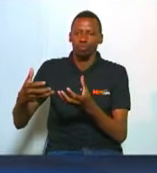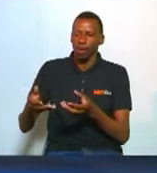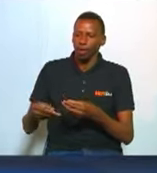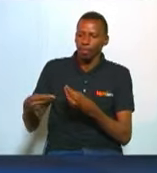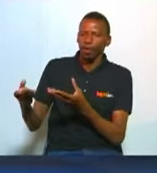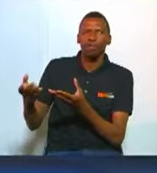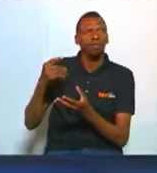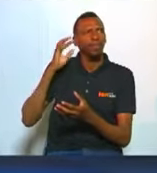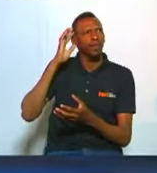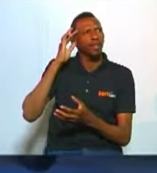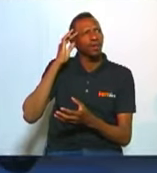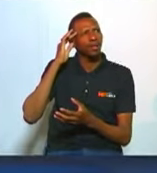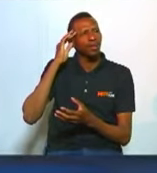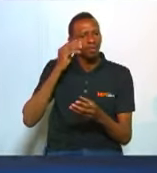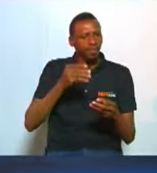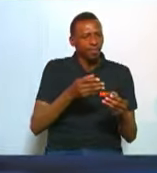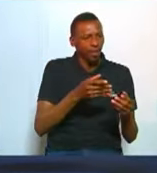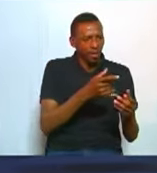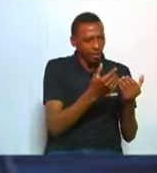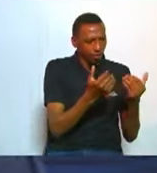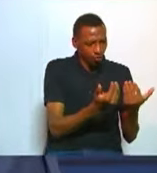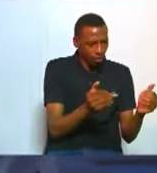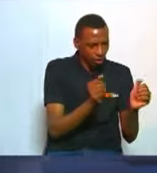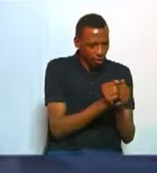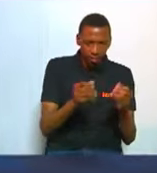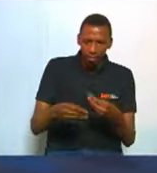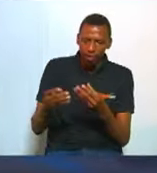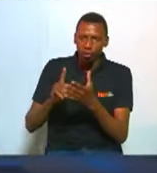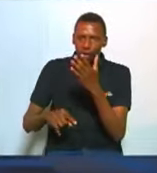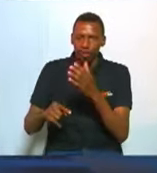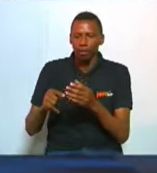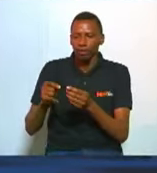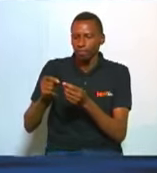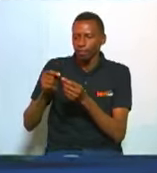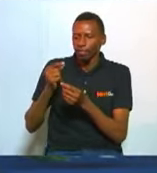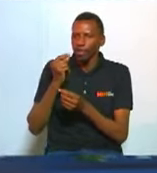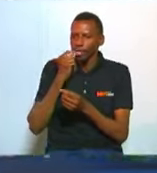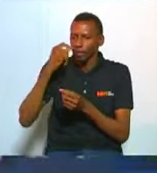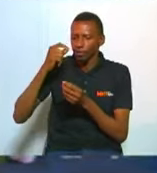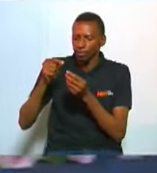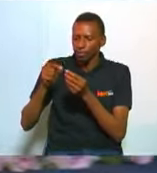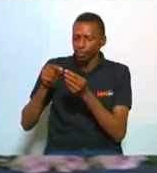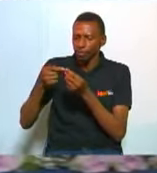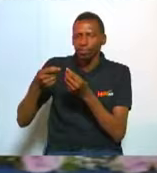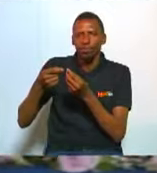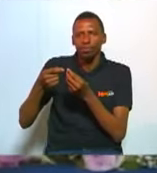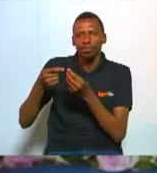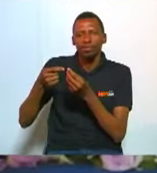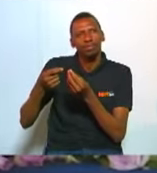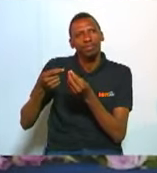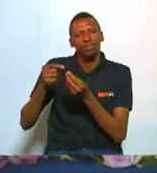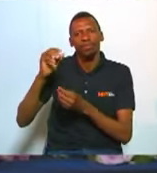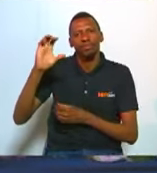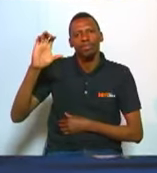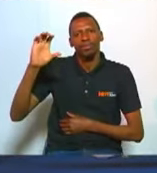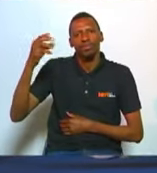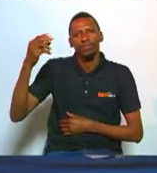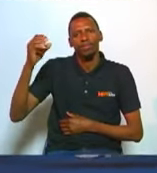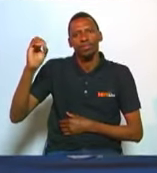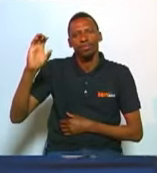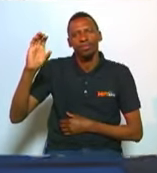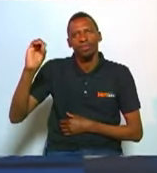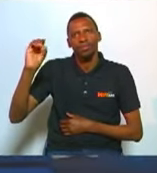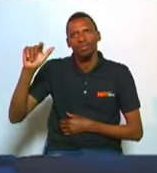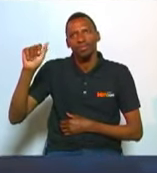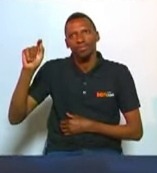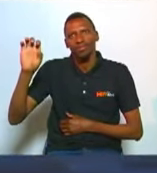I think it was chocolate. And then they told one of them, all of them, that we are giving you this kind of chocolate